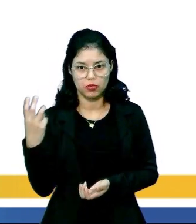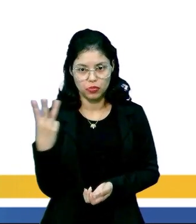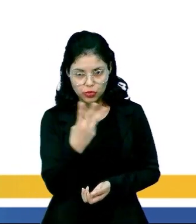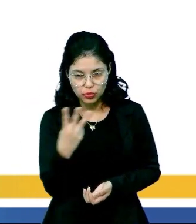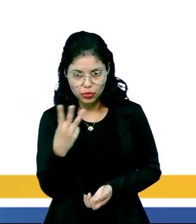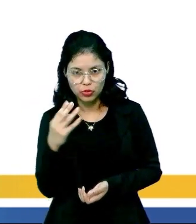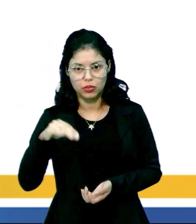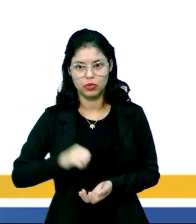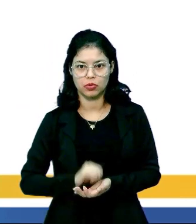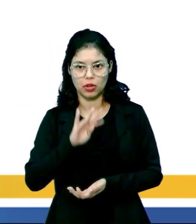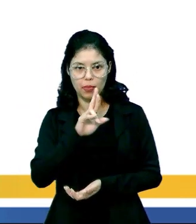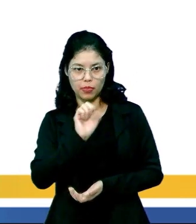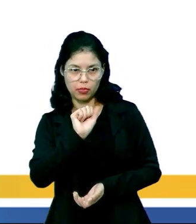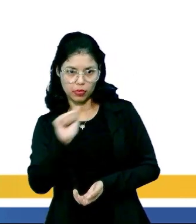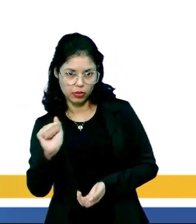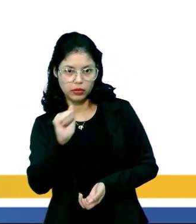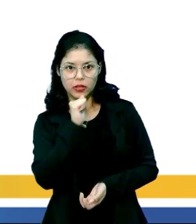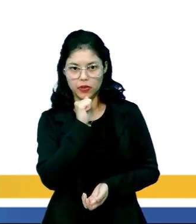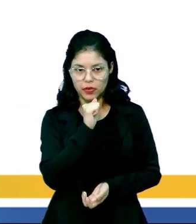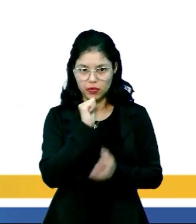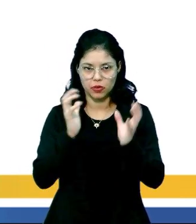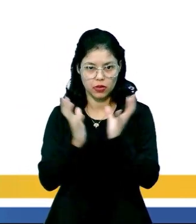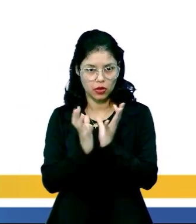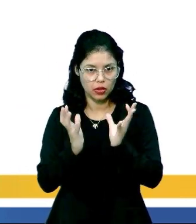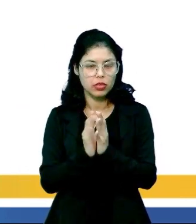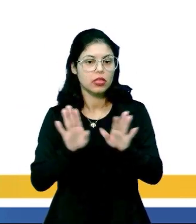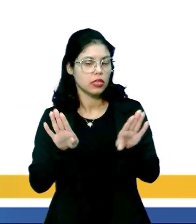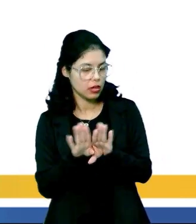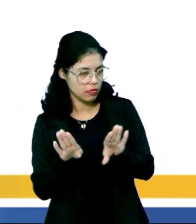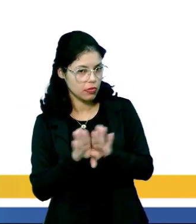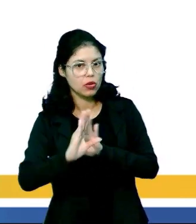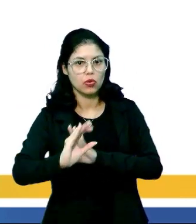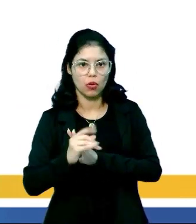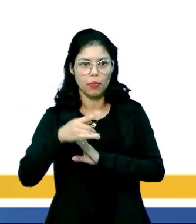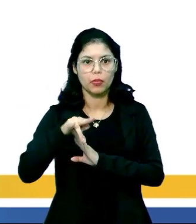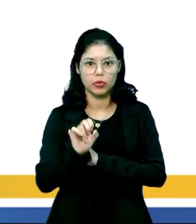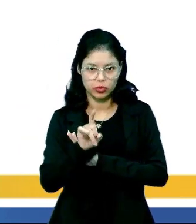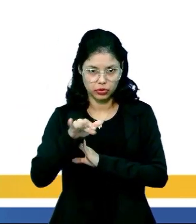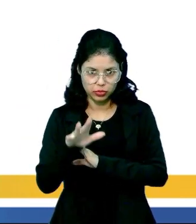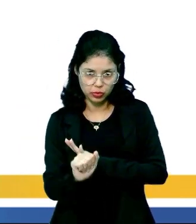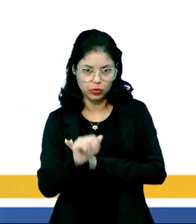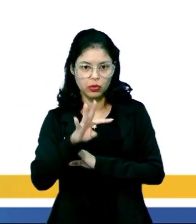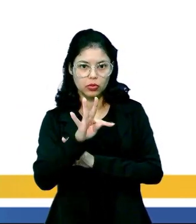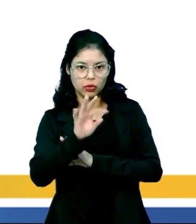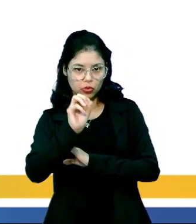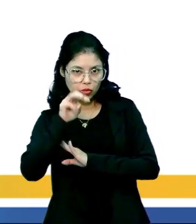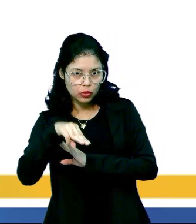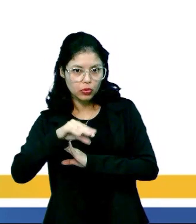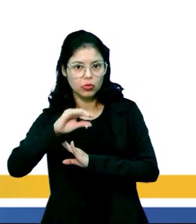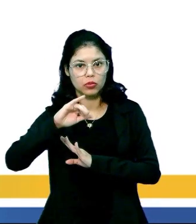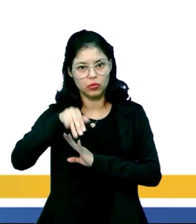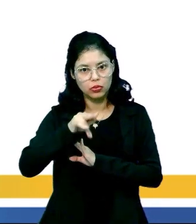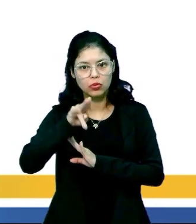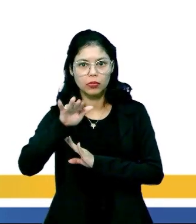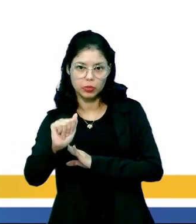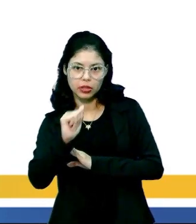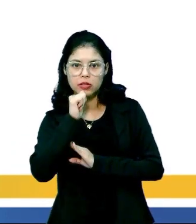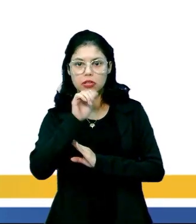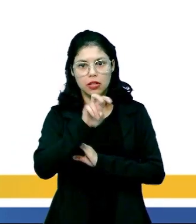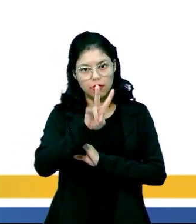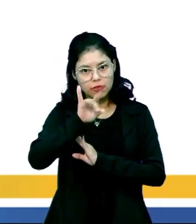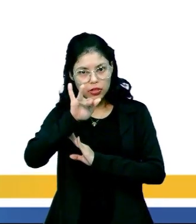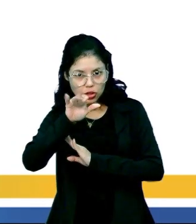the behind bva that also cter composer Tom Jobin and poet